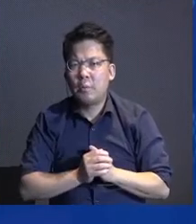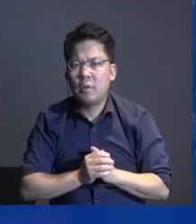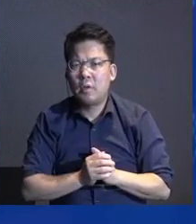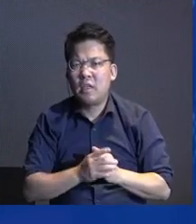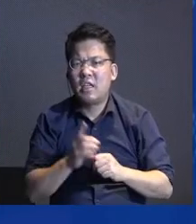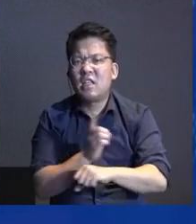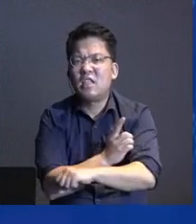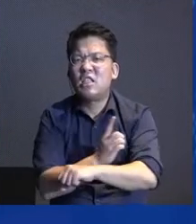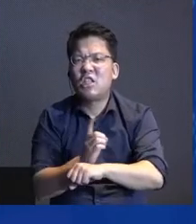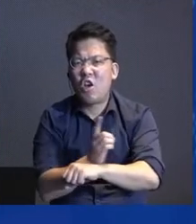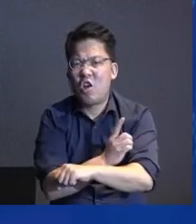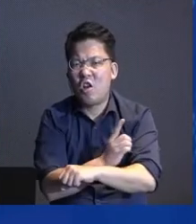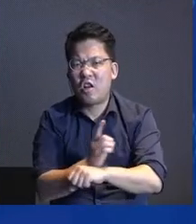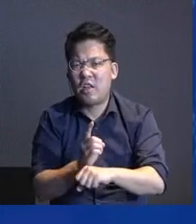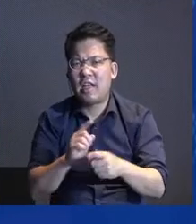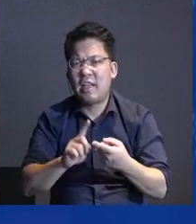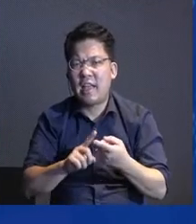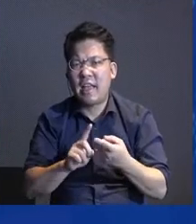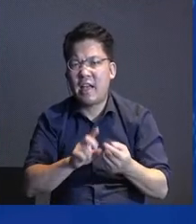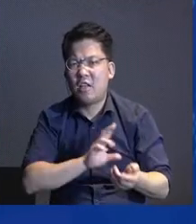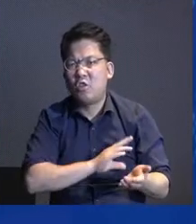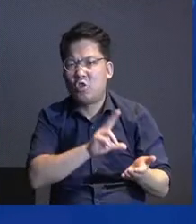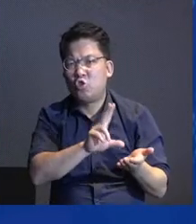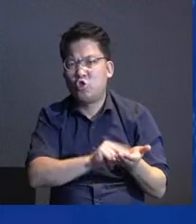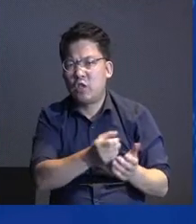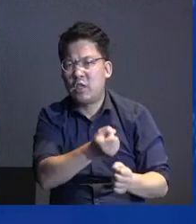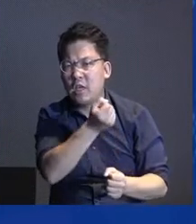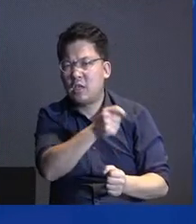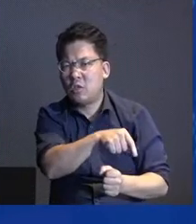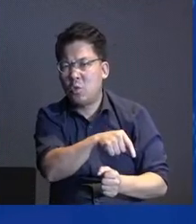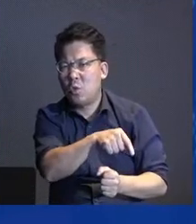quite some fun from what we have heard.